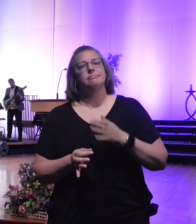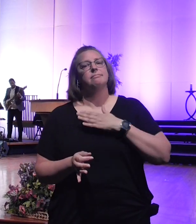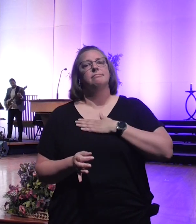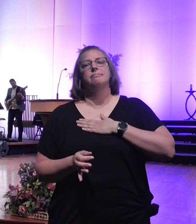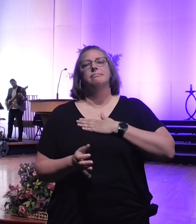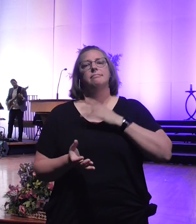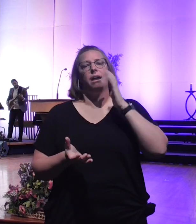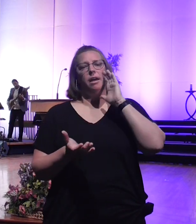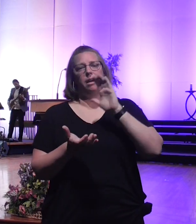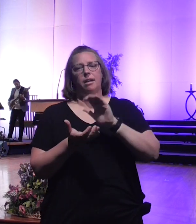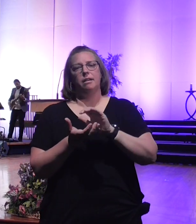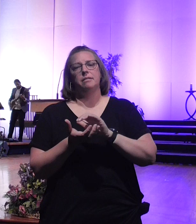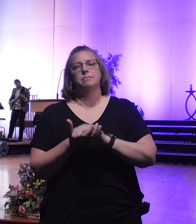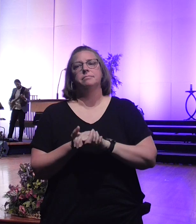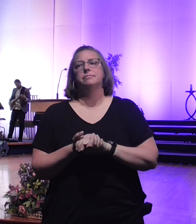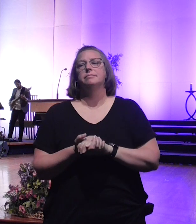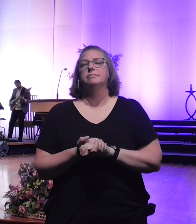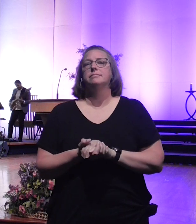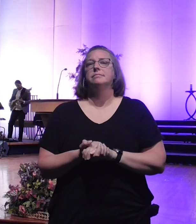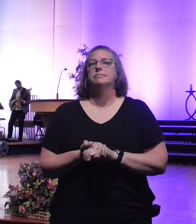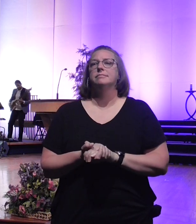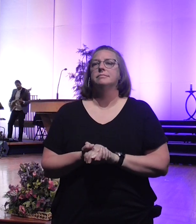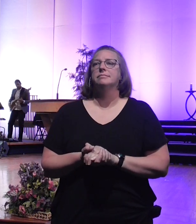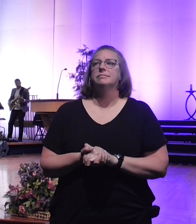and my belief,